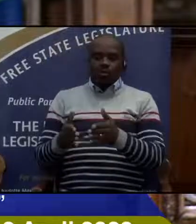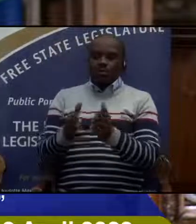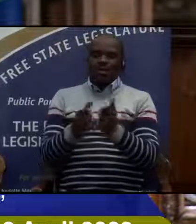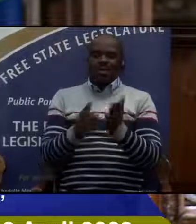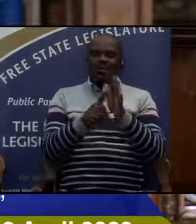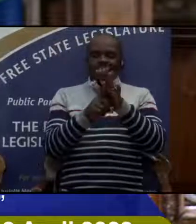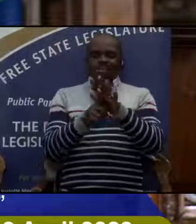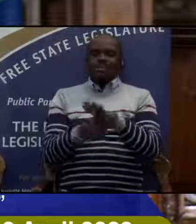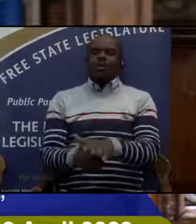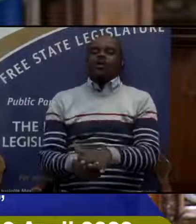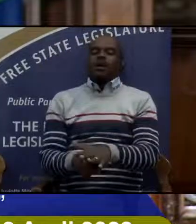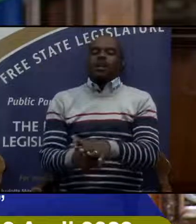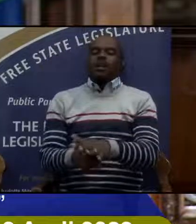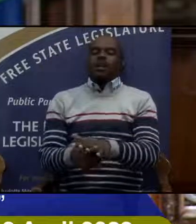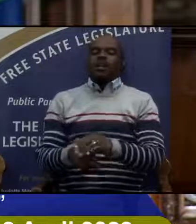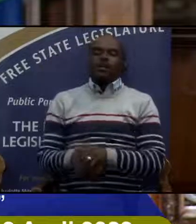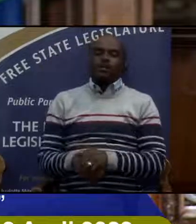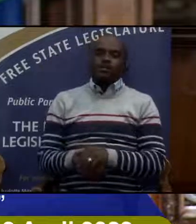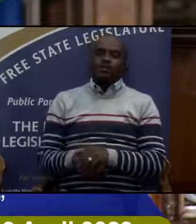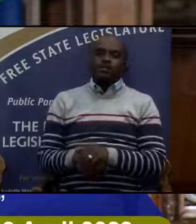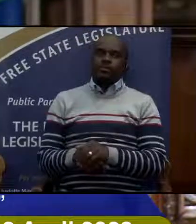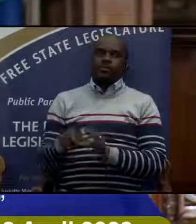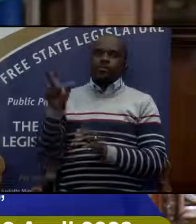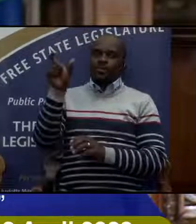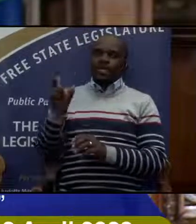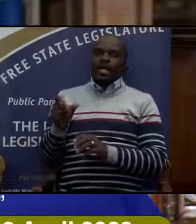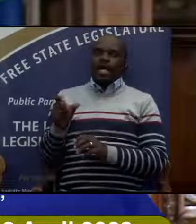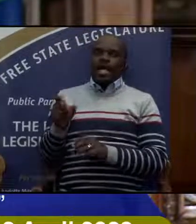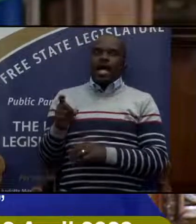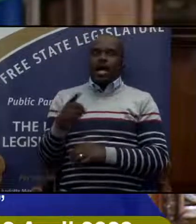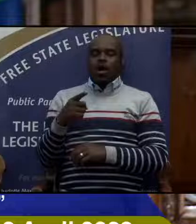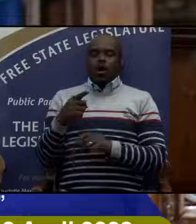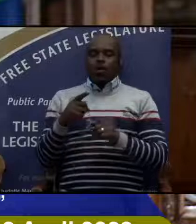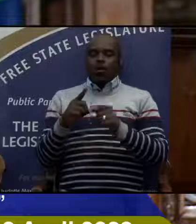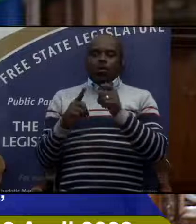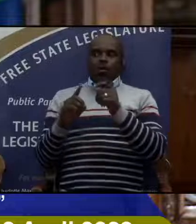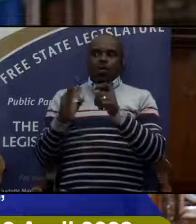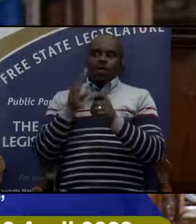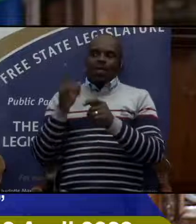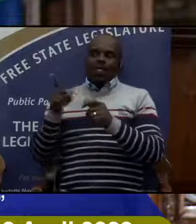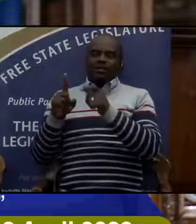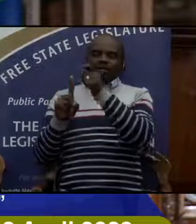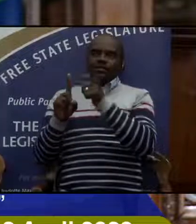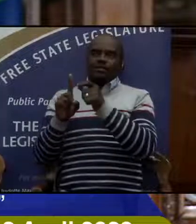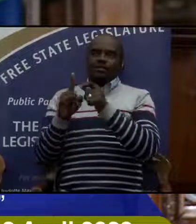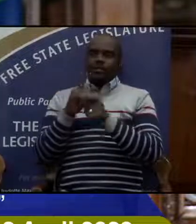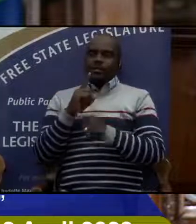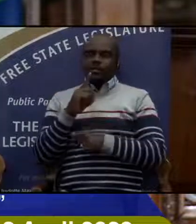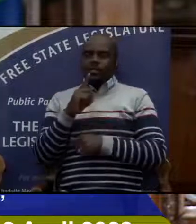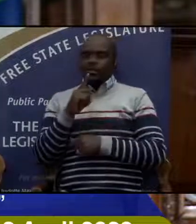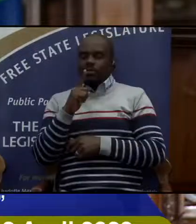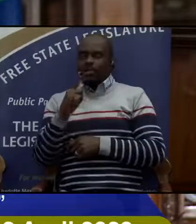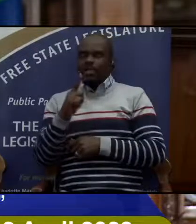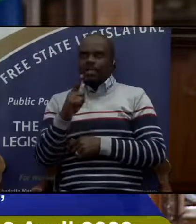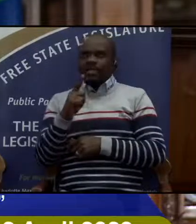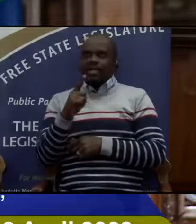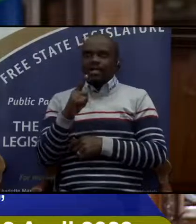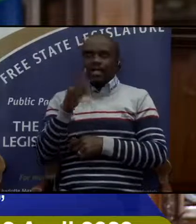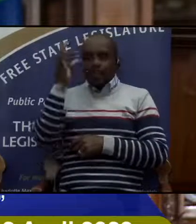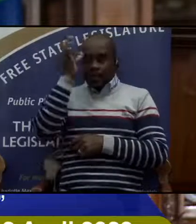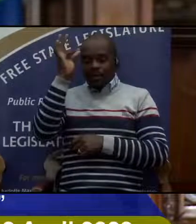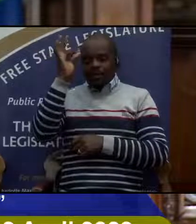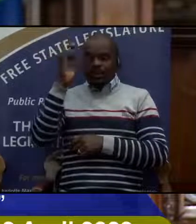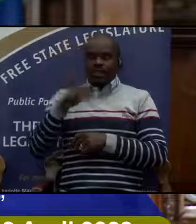So, how our state is a product of irreconcilability of class antagonisms. He simply